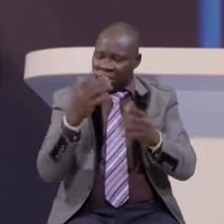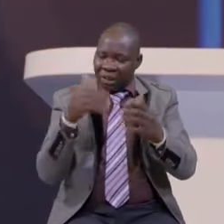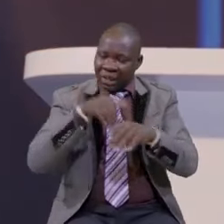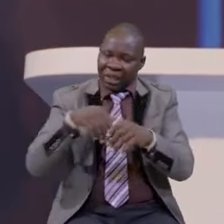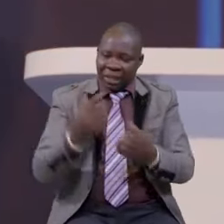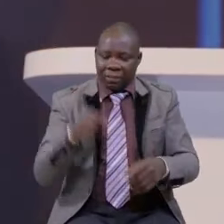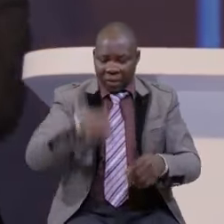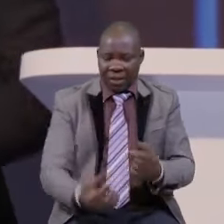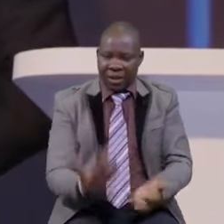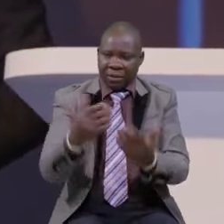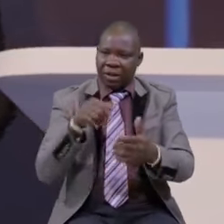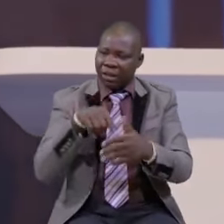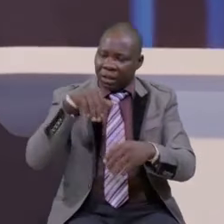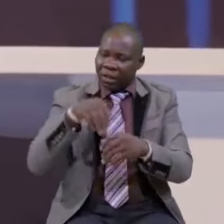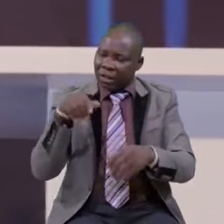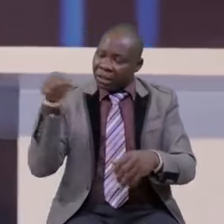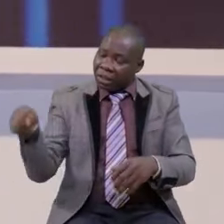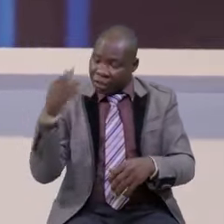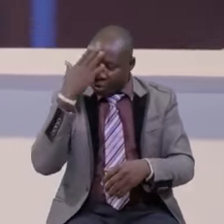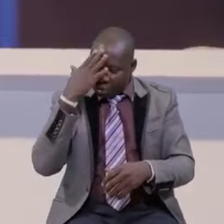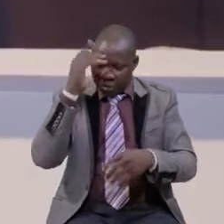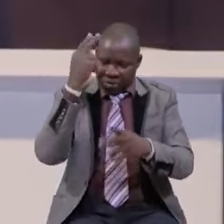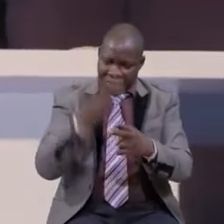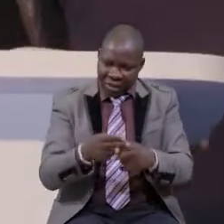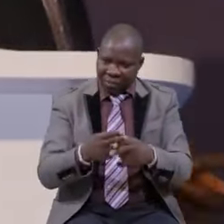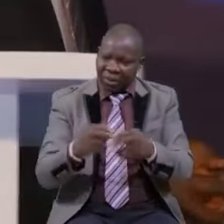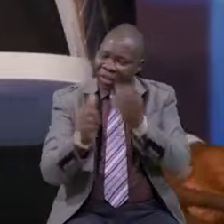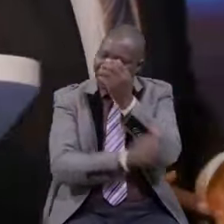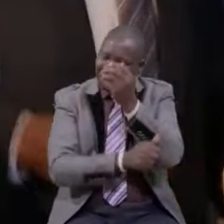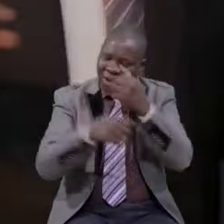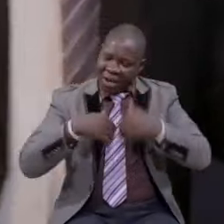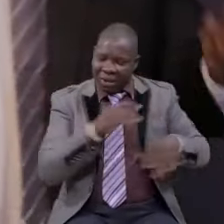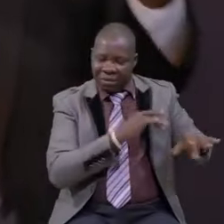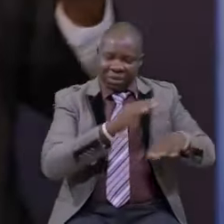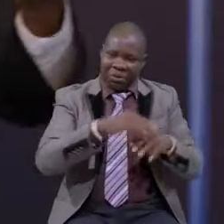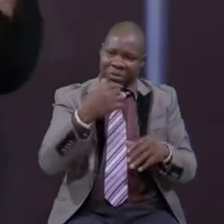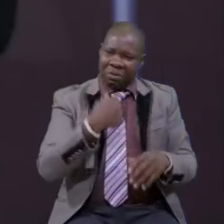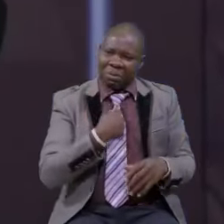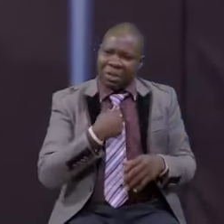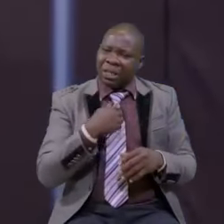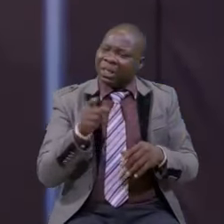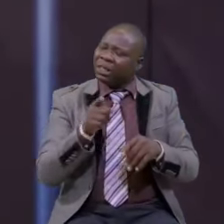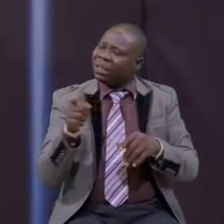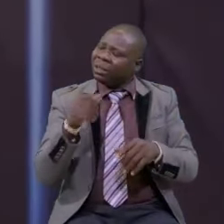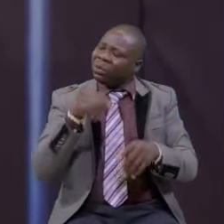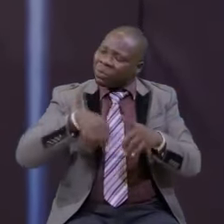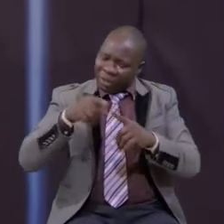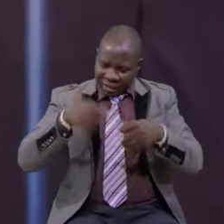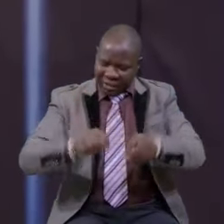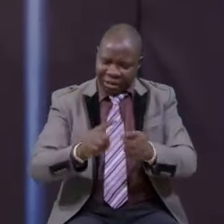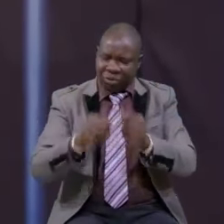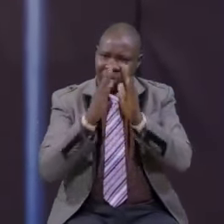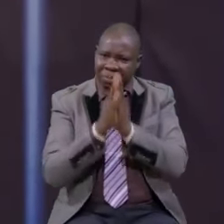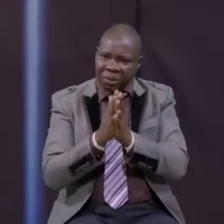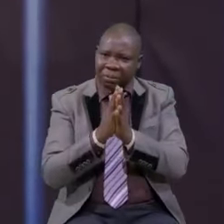know that. He didn't have the basic instruction before leaving that. Even as they attempted to pray over there, he